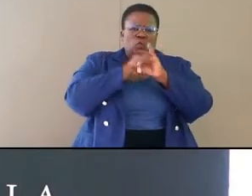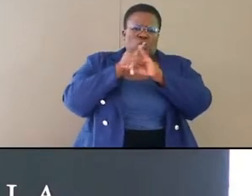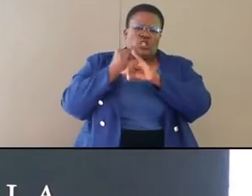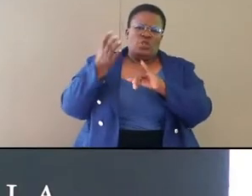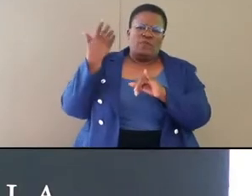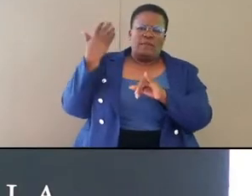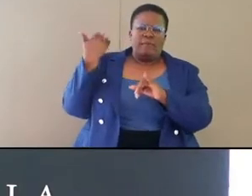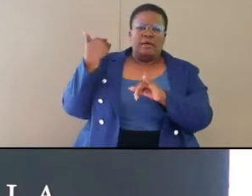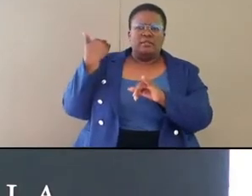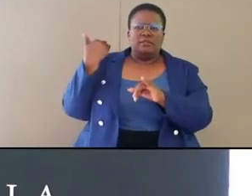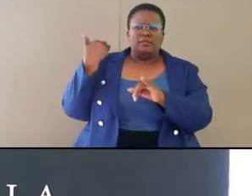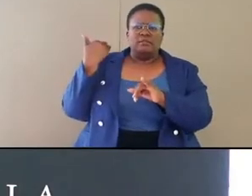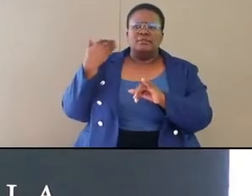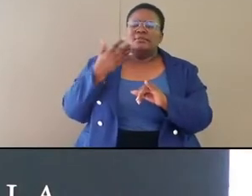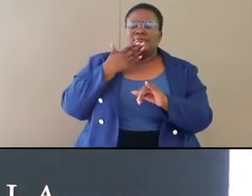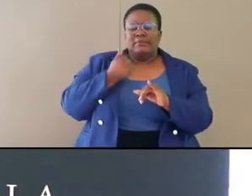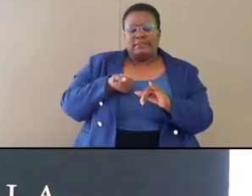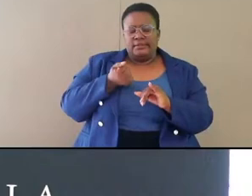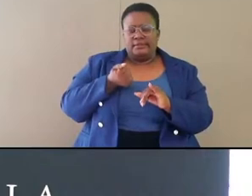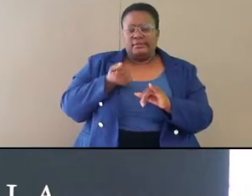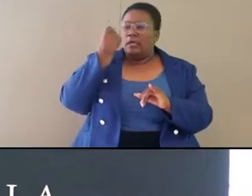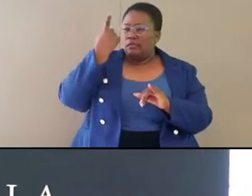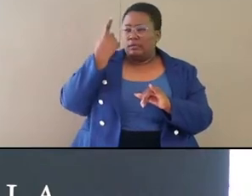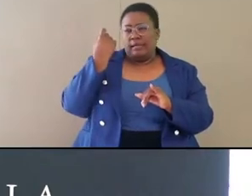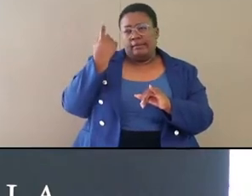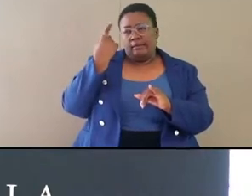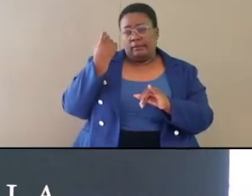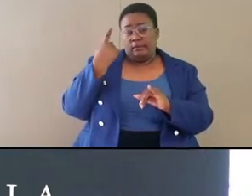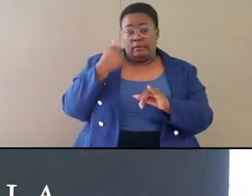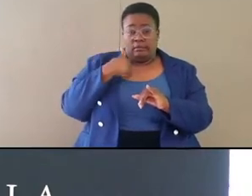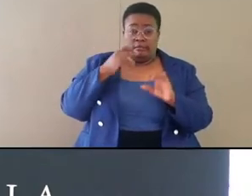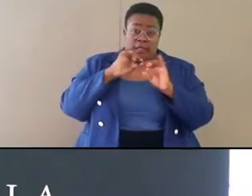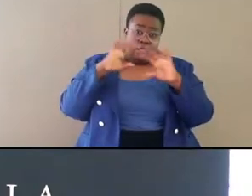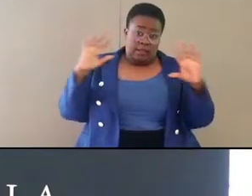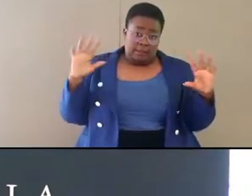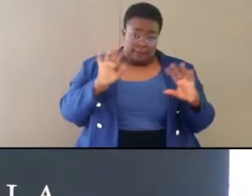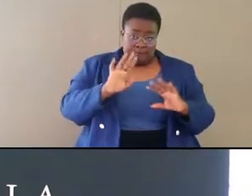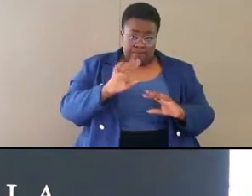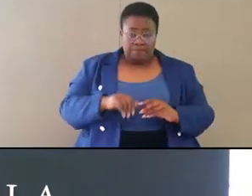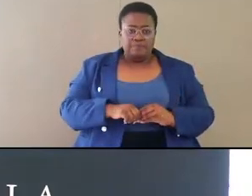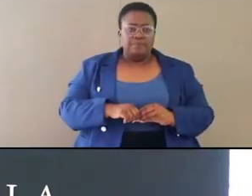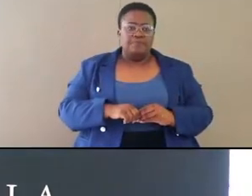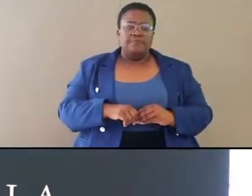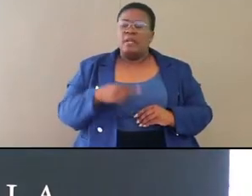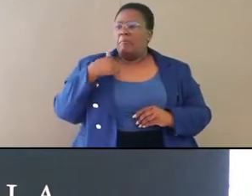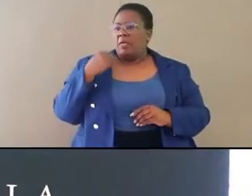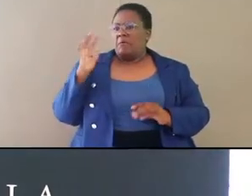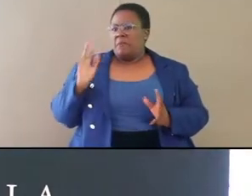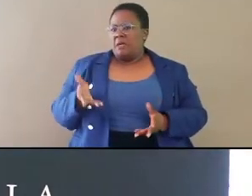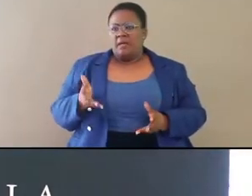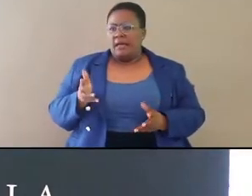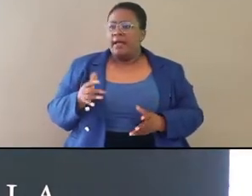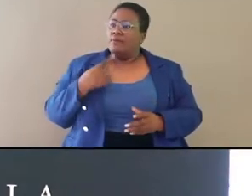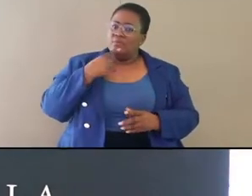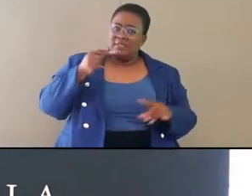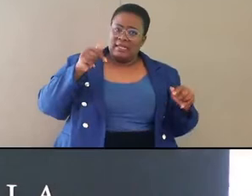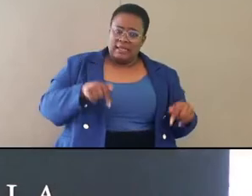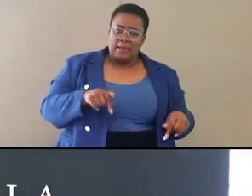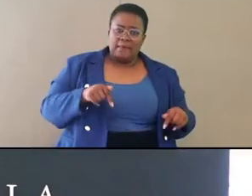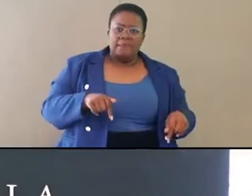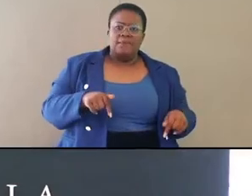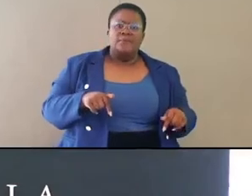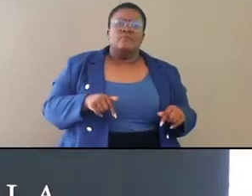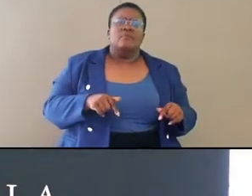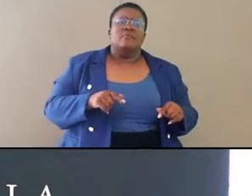I not be misunderstood deliberately? When I talk about, not only me, it was said here, about